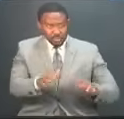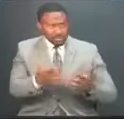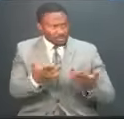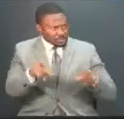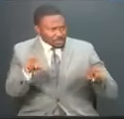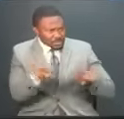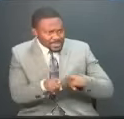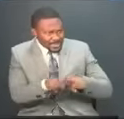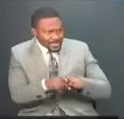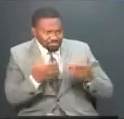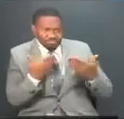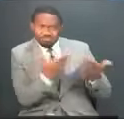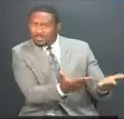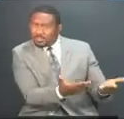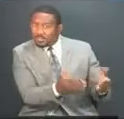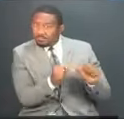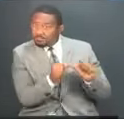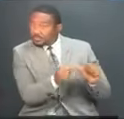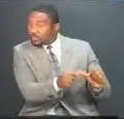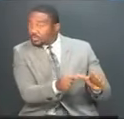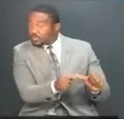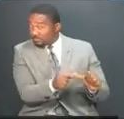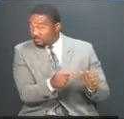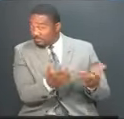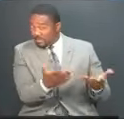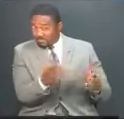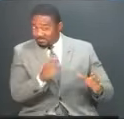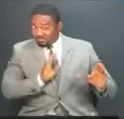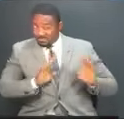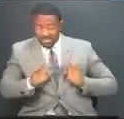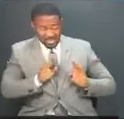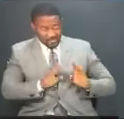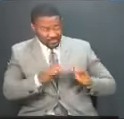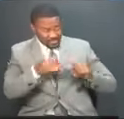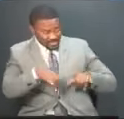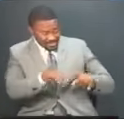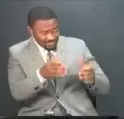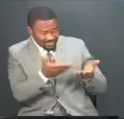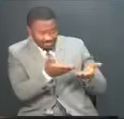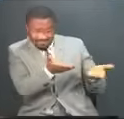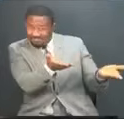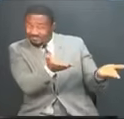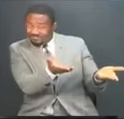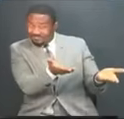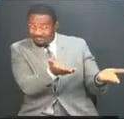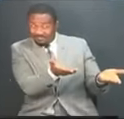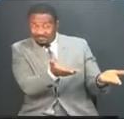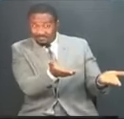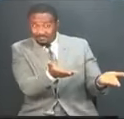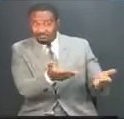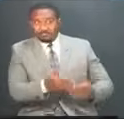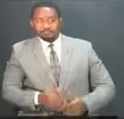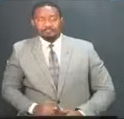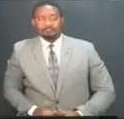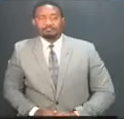themselves in the manner that they are conducting themselves now. And so